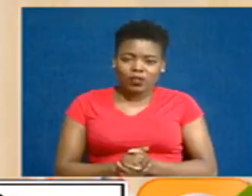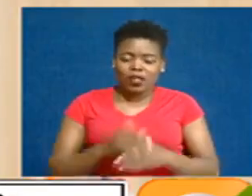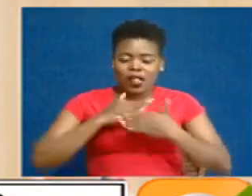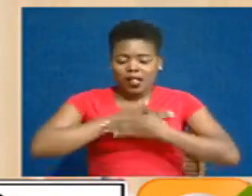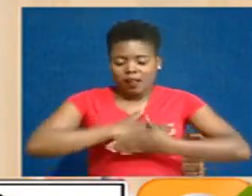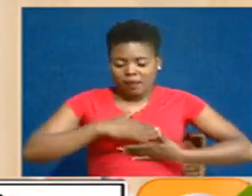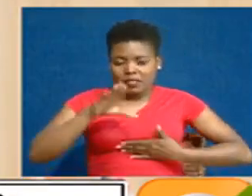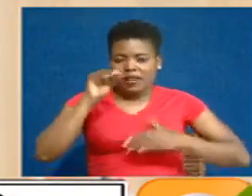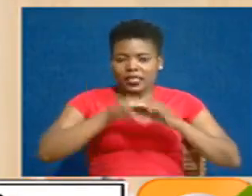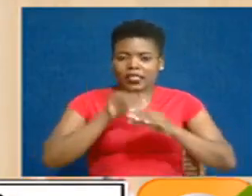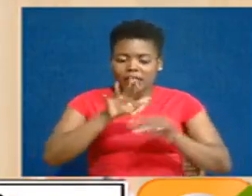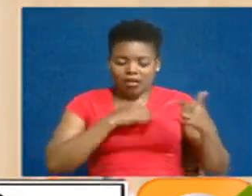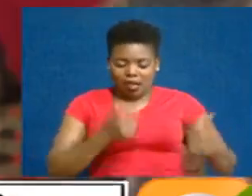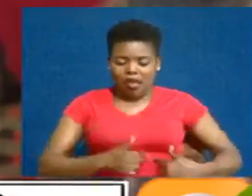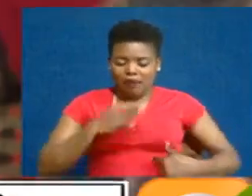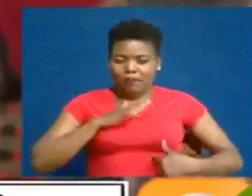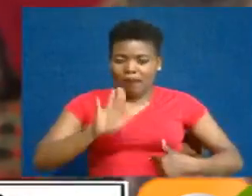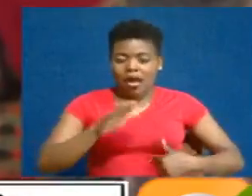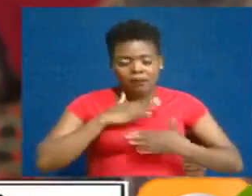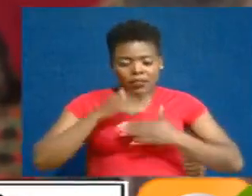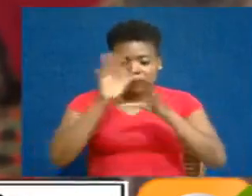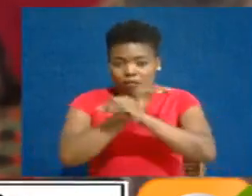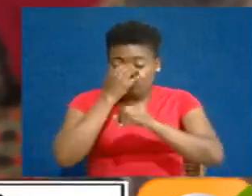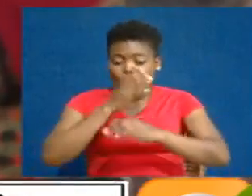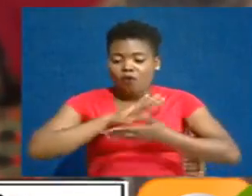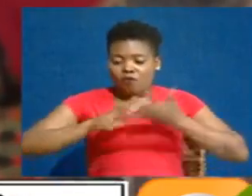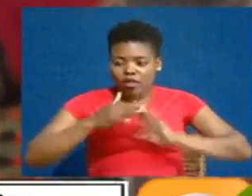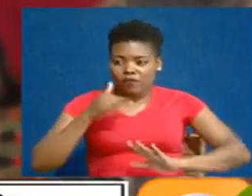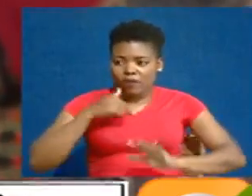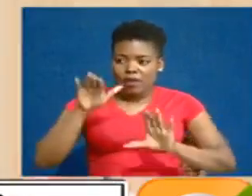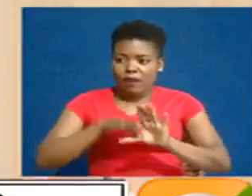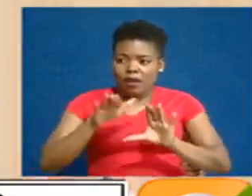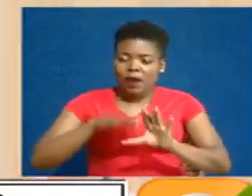please find it in your heart to forgive me. To our members of parliament,